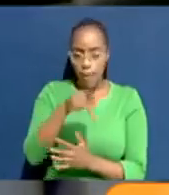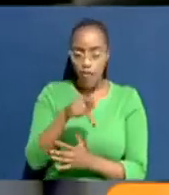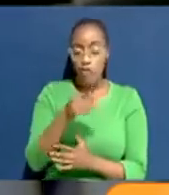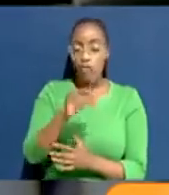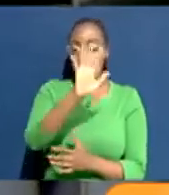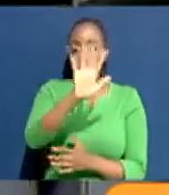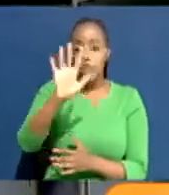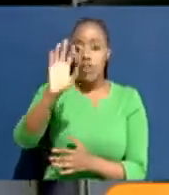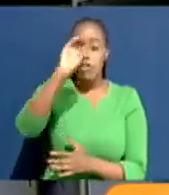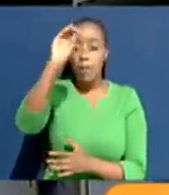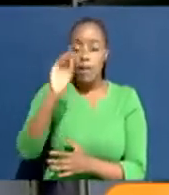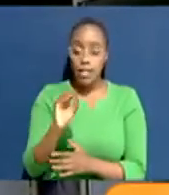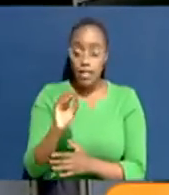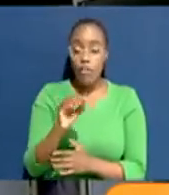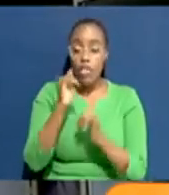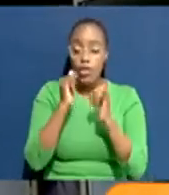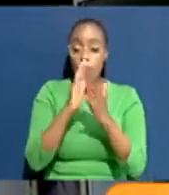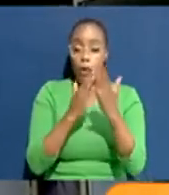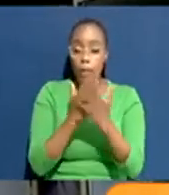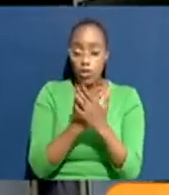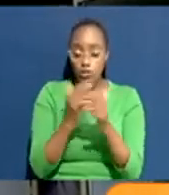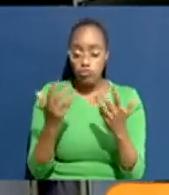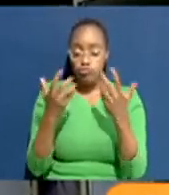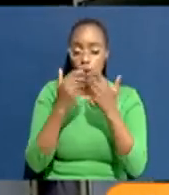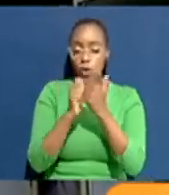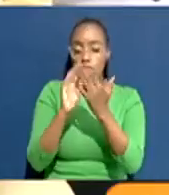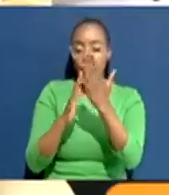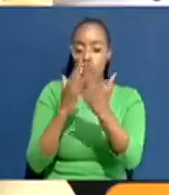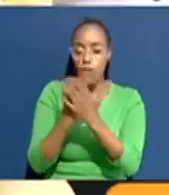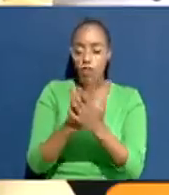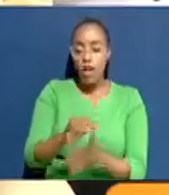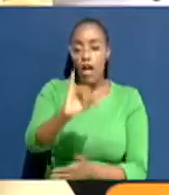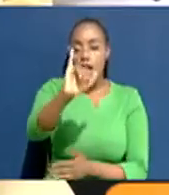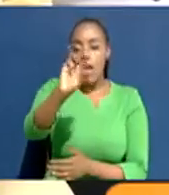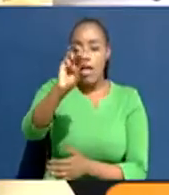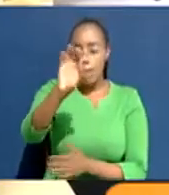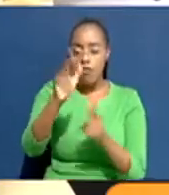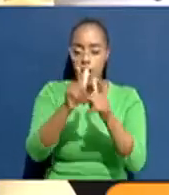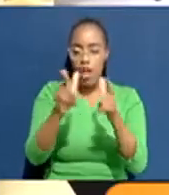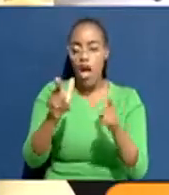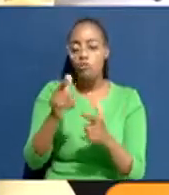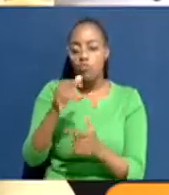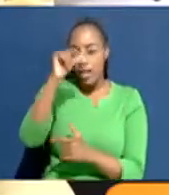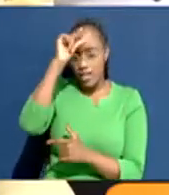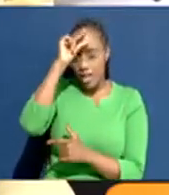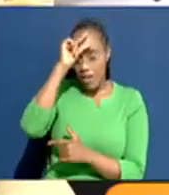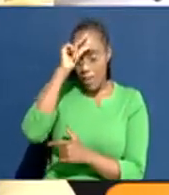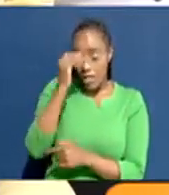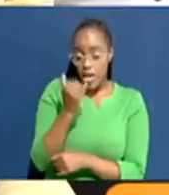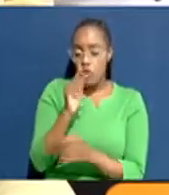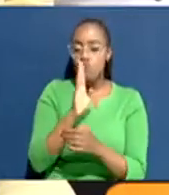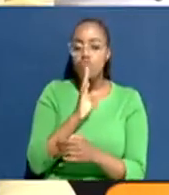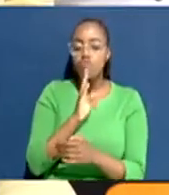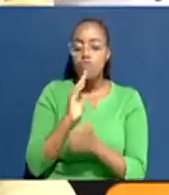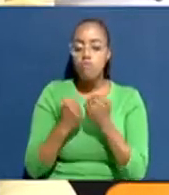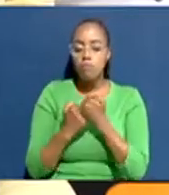of 55%. The new proposal, which is in line with the proposals by the IMF, will allow the Ruto administration to borrow to